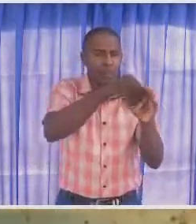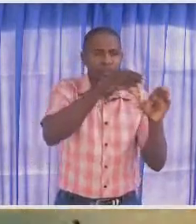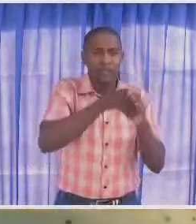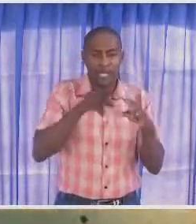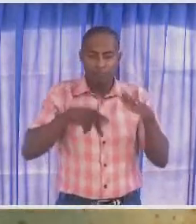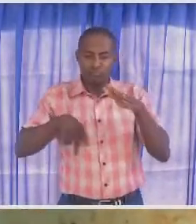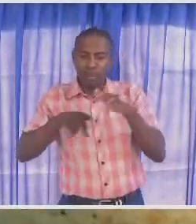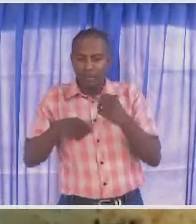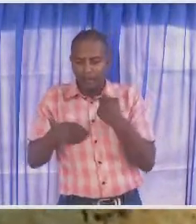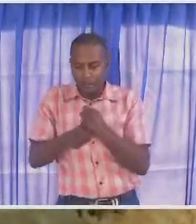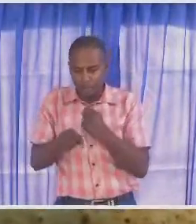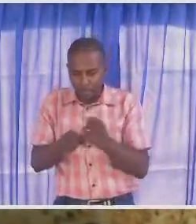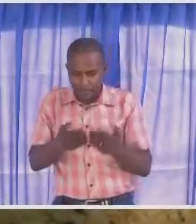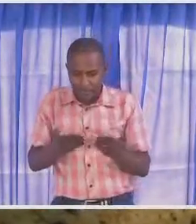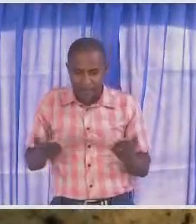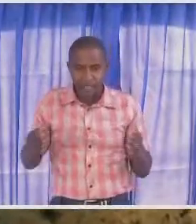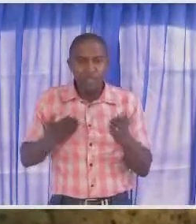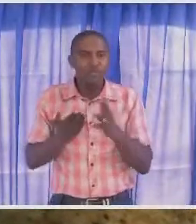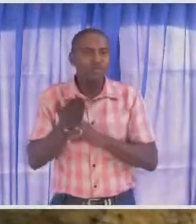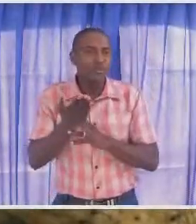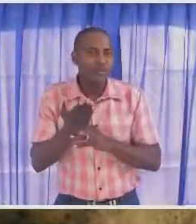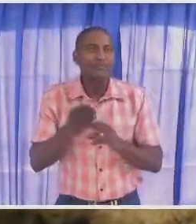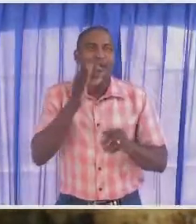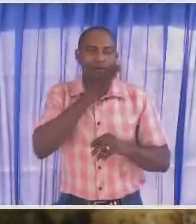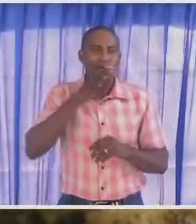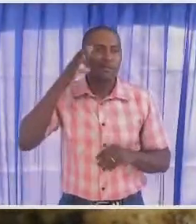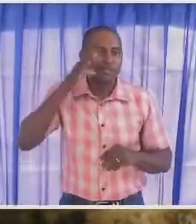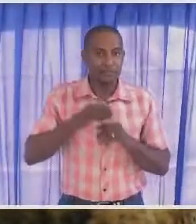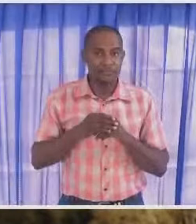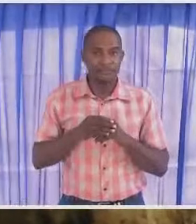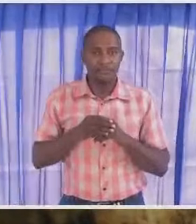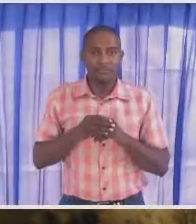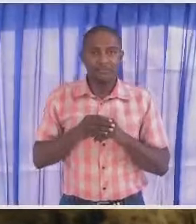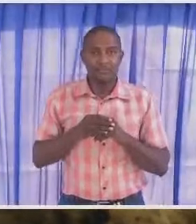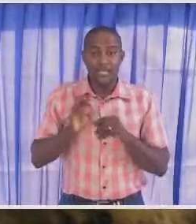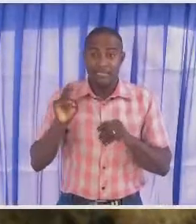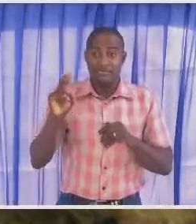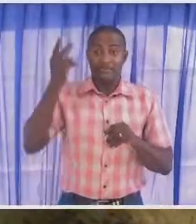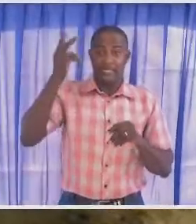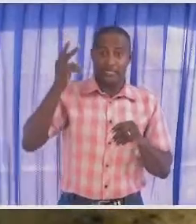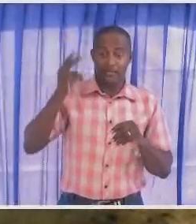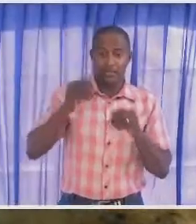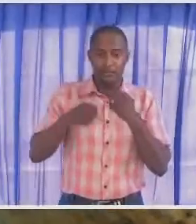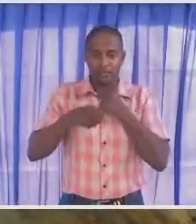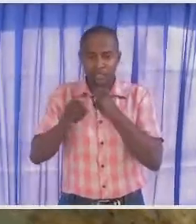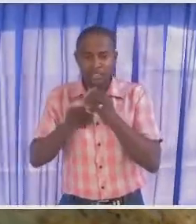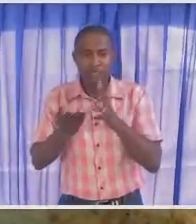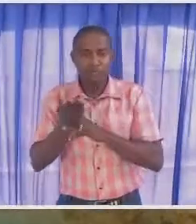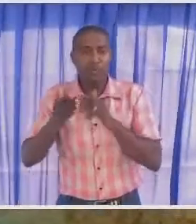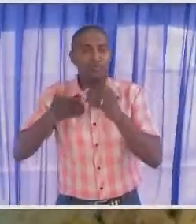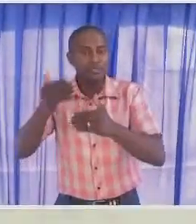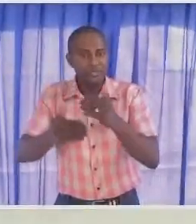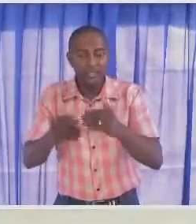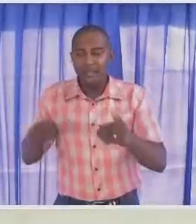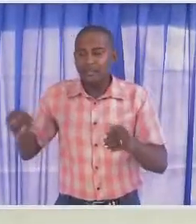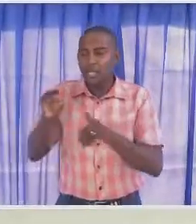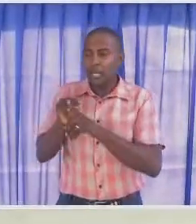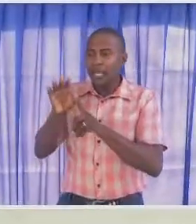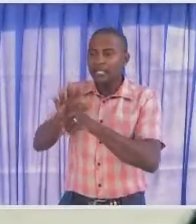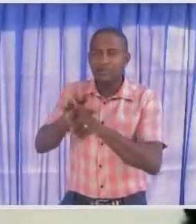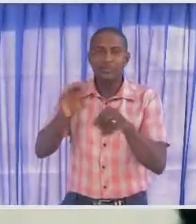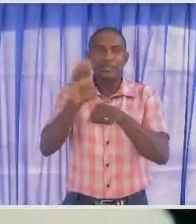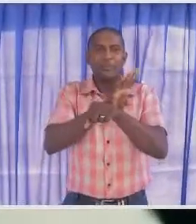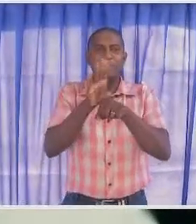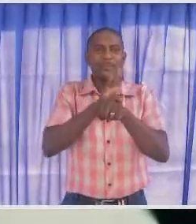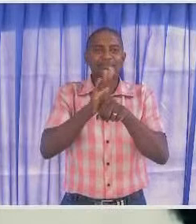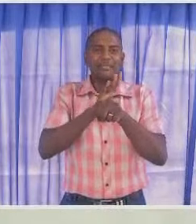primary production through agriculture, secondary production through processing, and they are exposed to the business